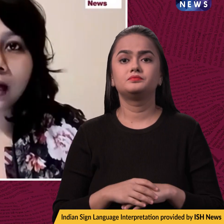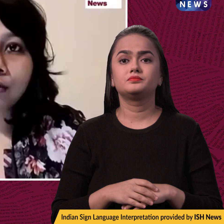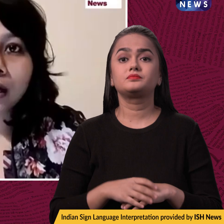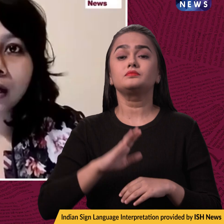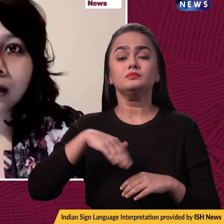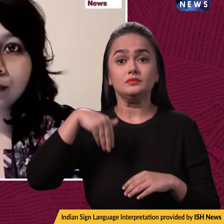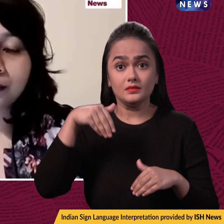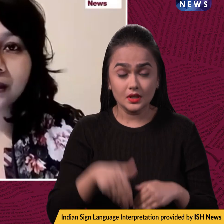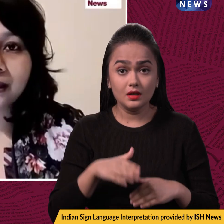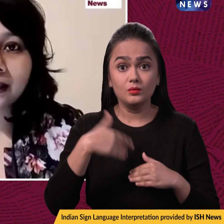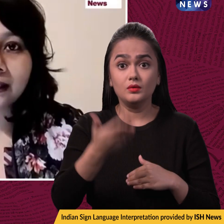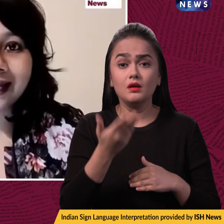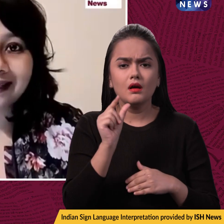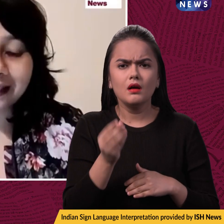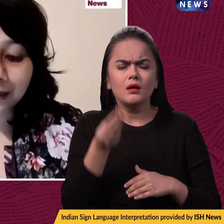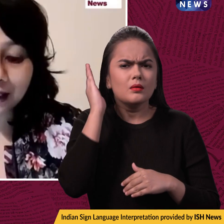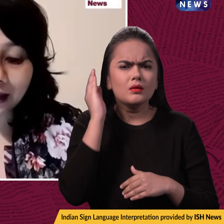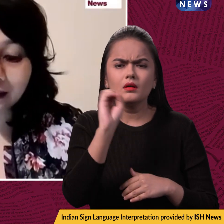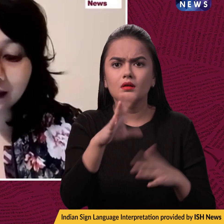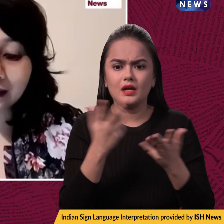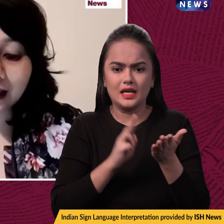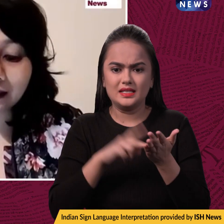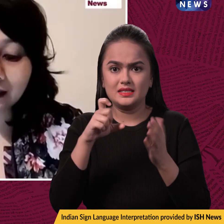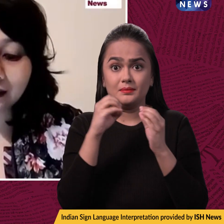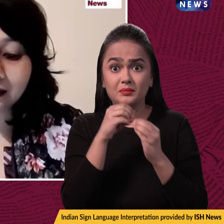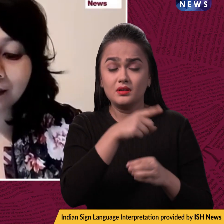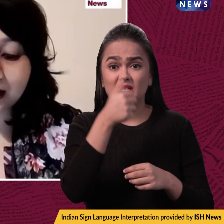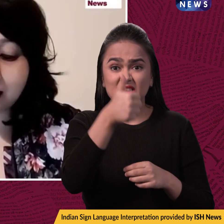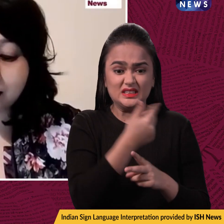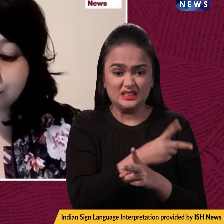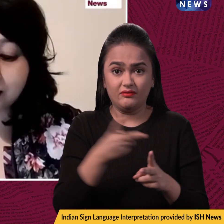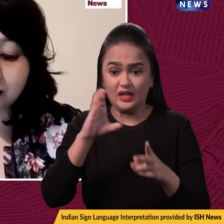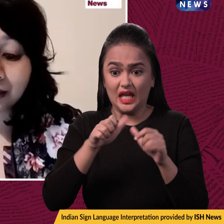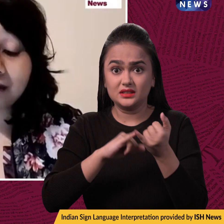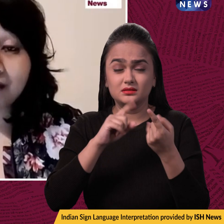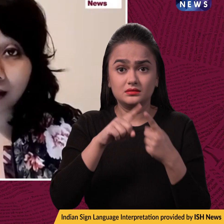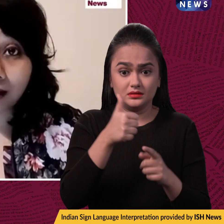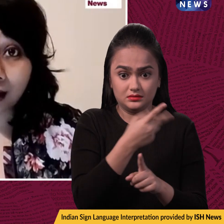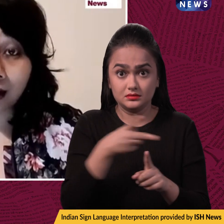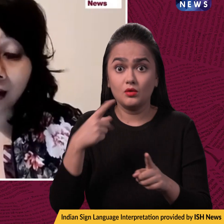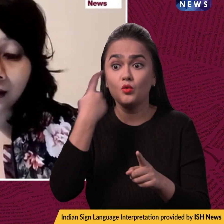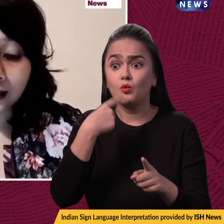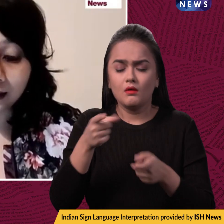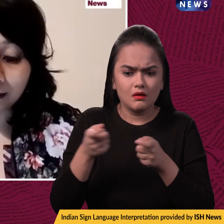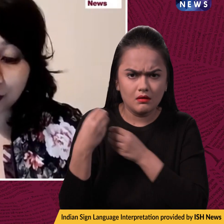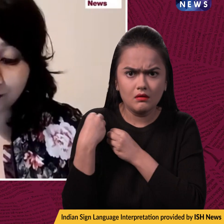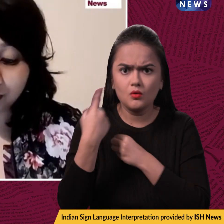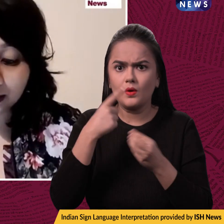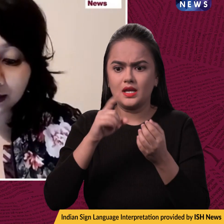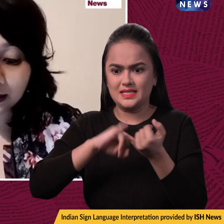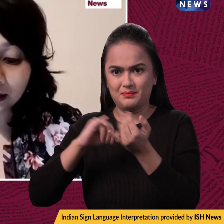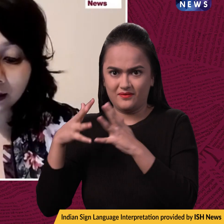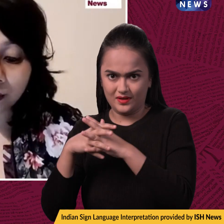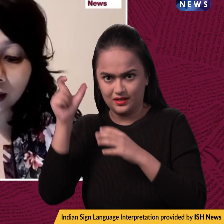Moving on now, an update in the NCB case. 6 cases are being handled by Samir Wankhede. The NCB